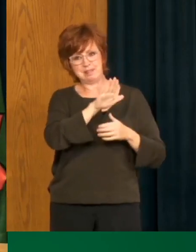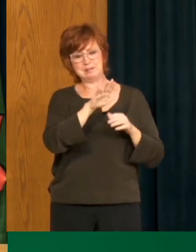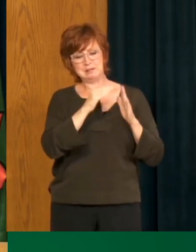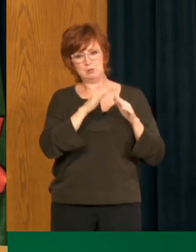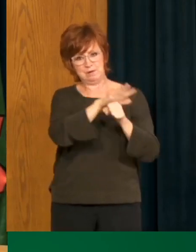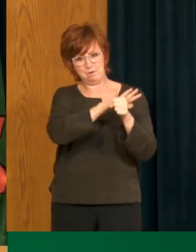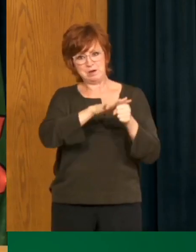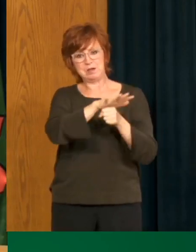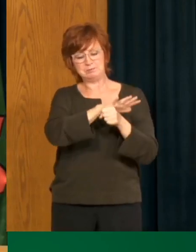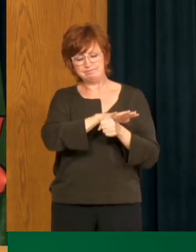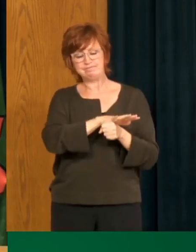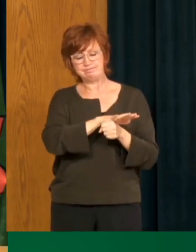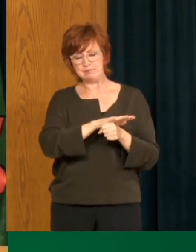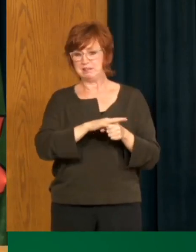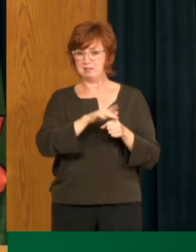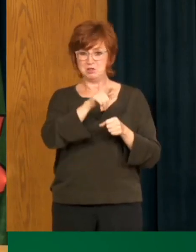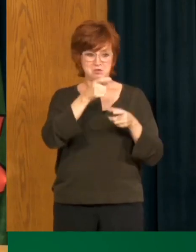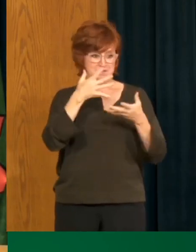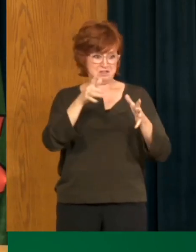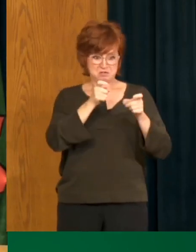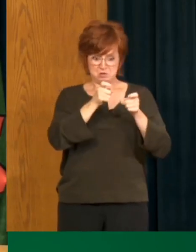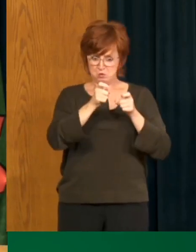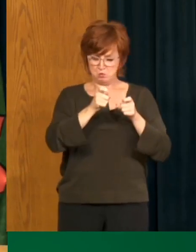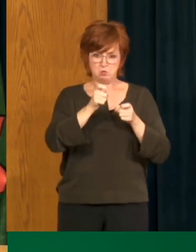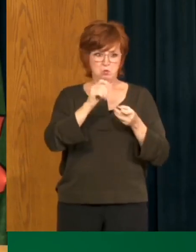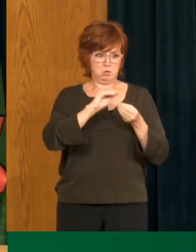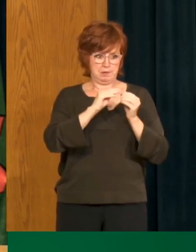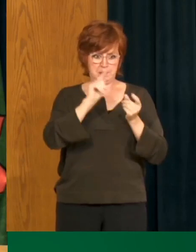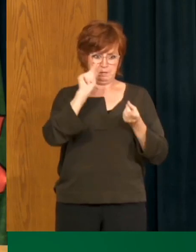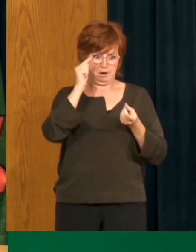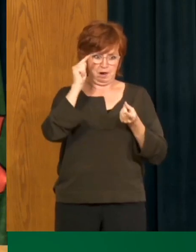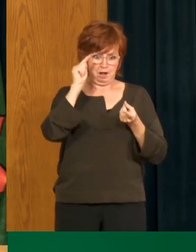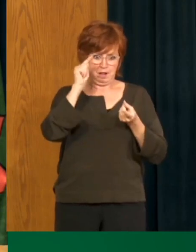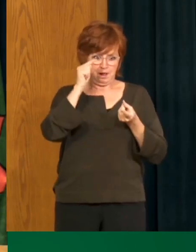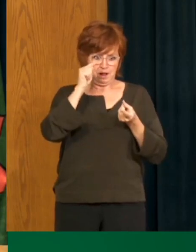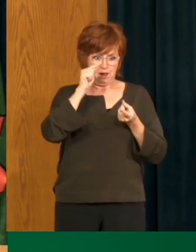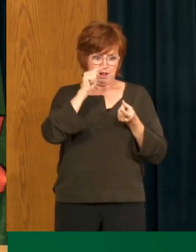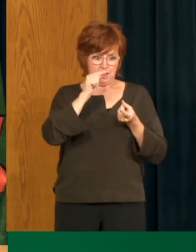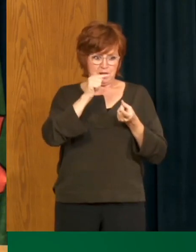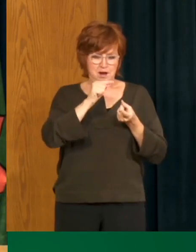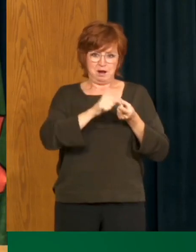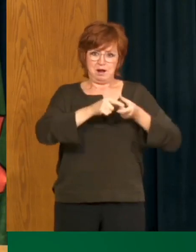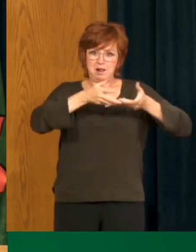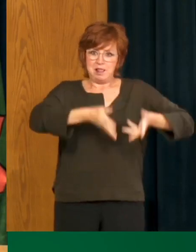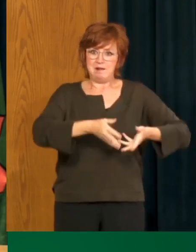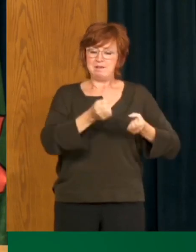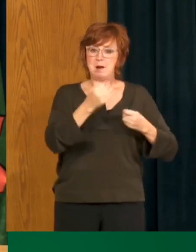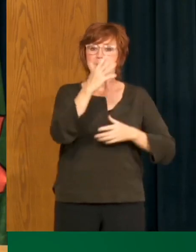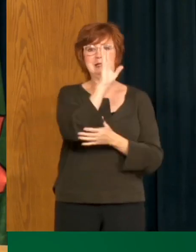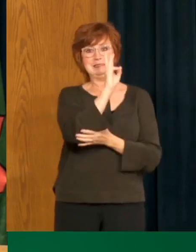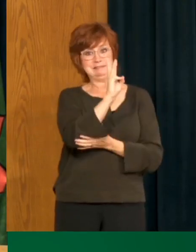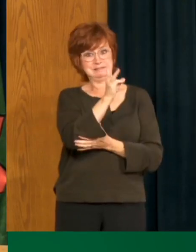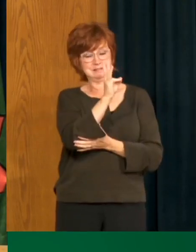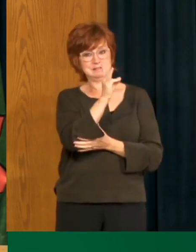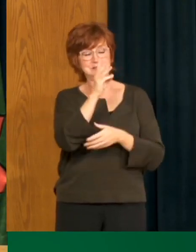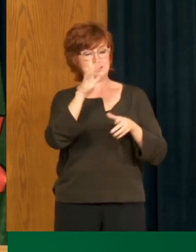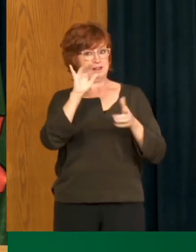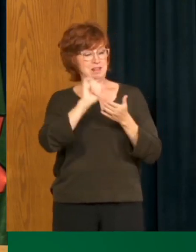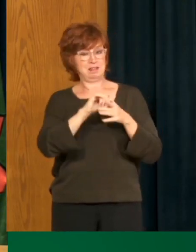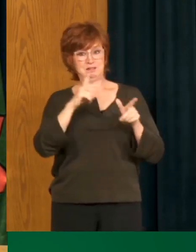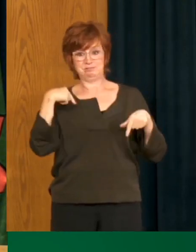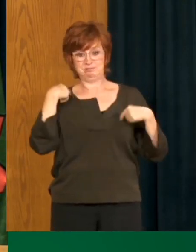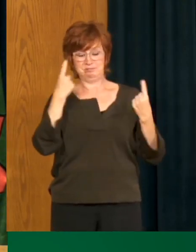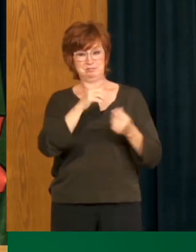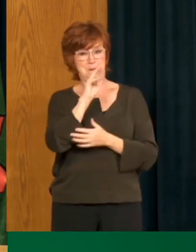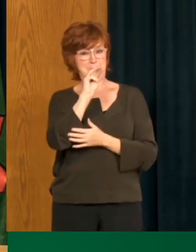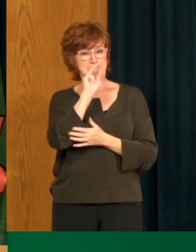province. Number of active cases in the far north is down to just 6, the lowest number since that outbreak started back in